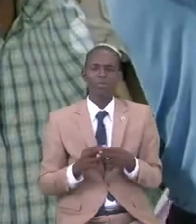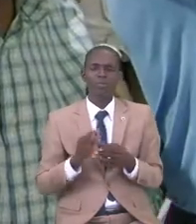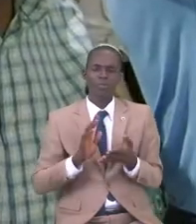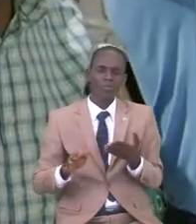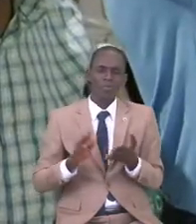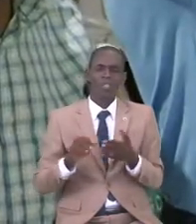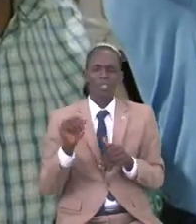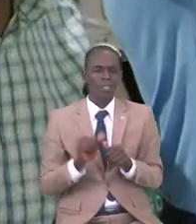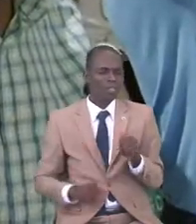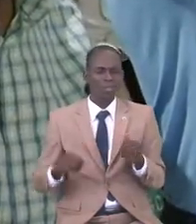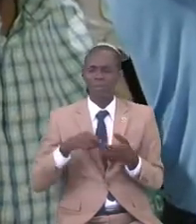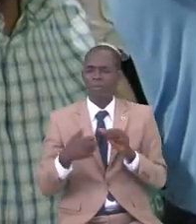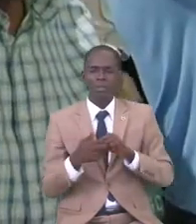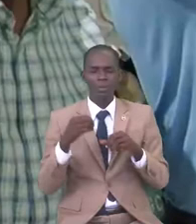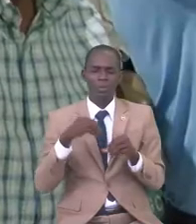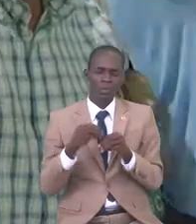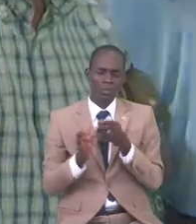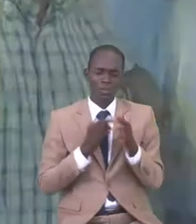Forgive every transgression.